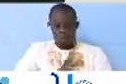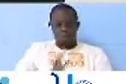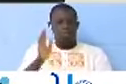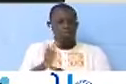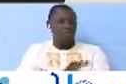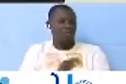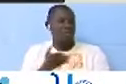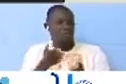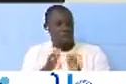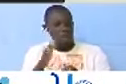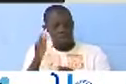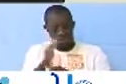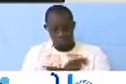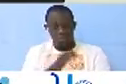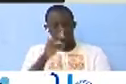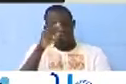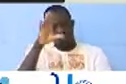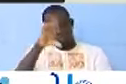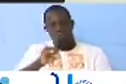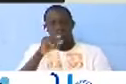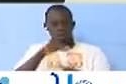debts. Are you